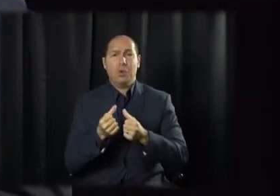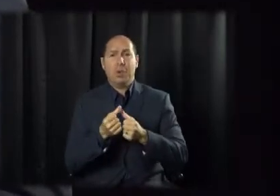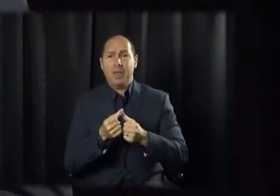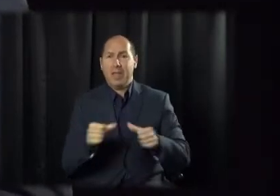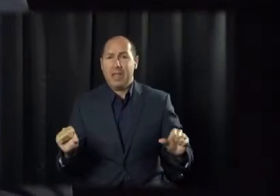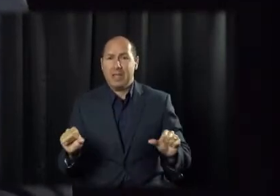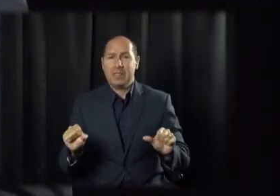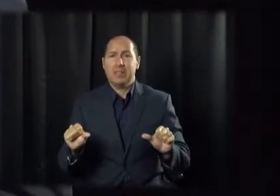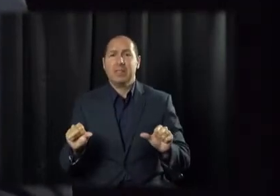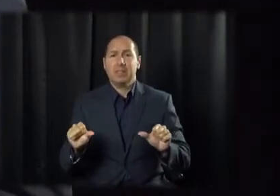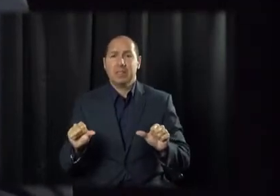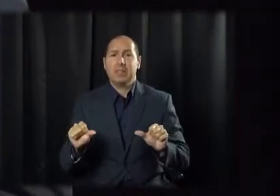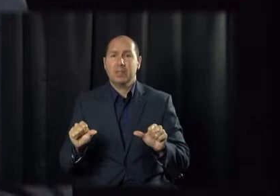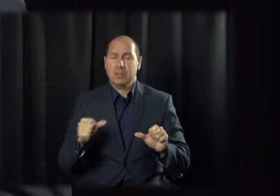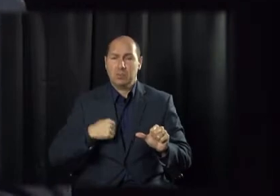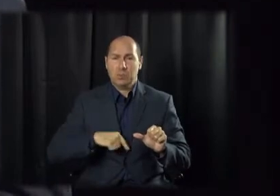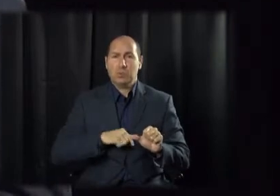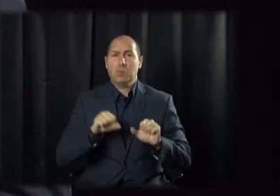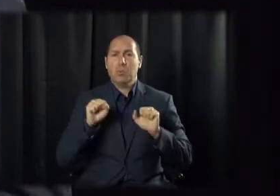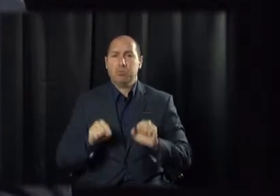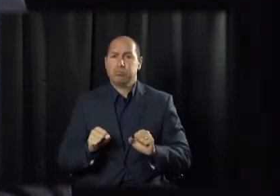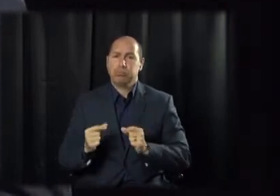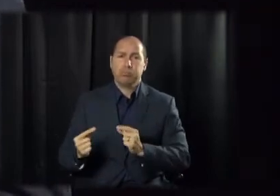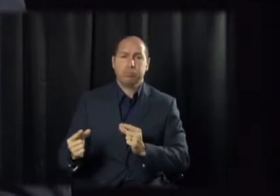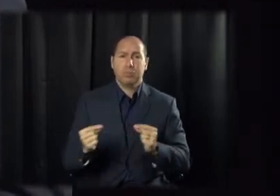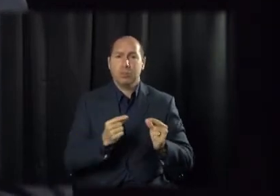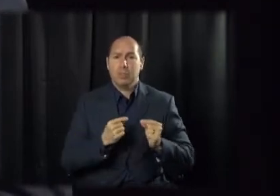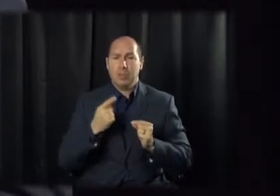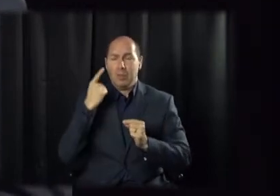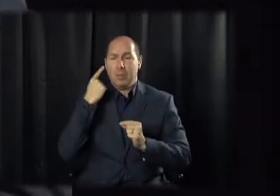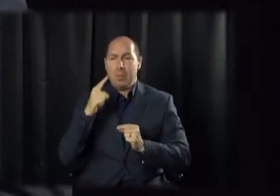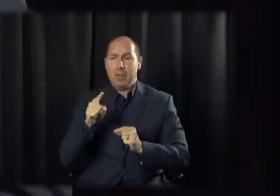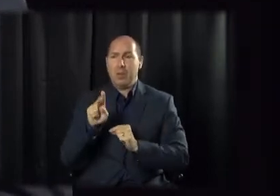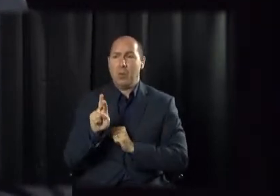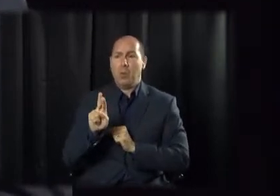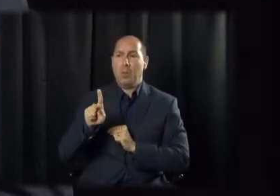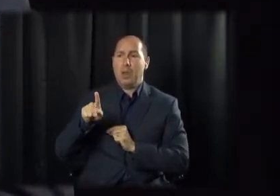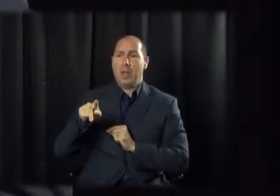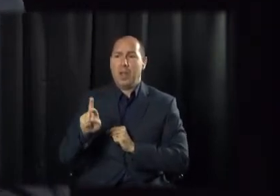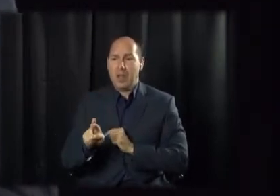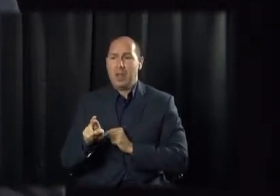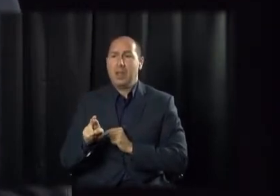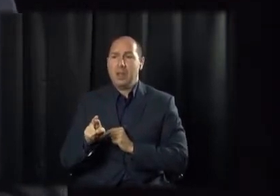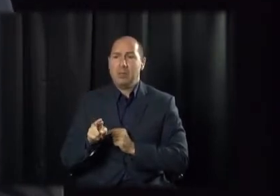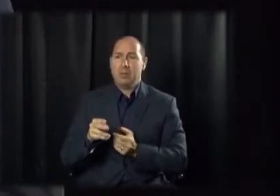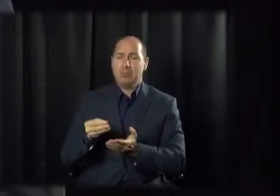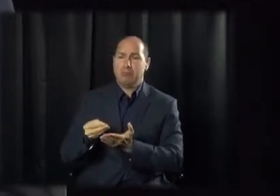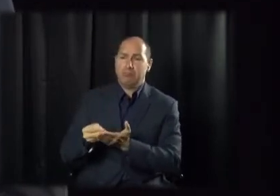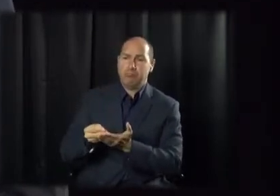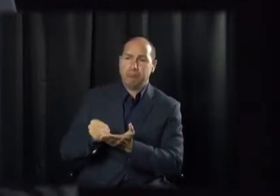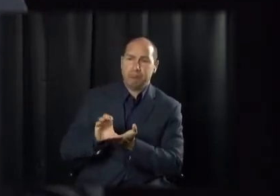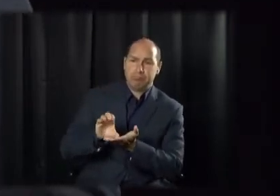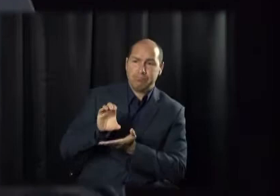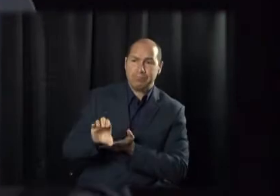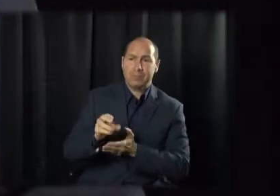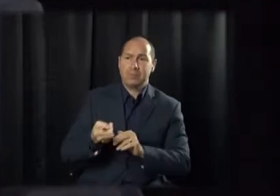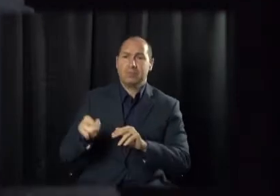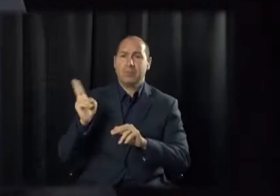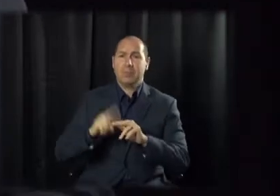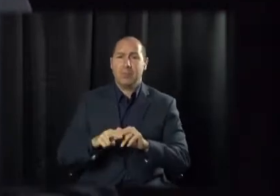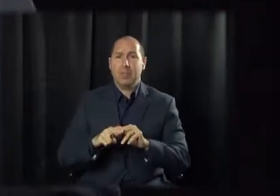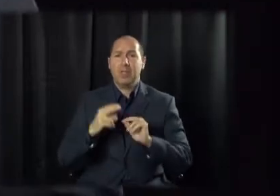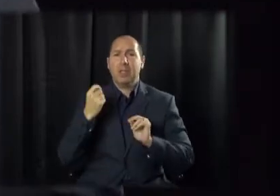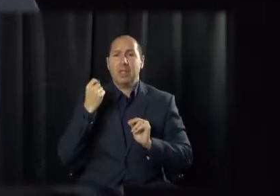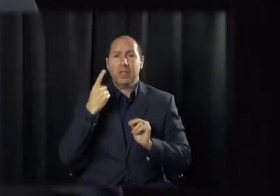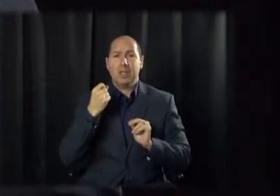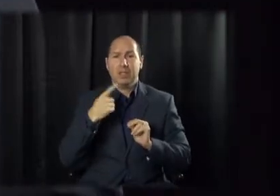to increase support and funding to UPR. It's because I think it's an indispensable engine